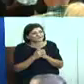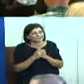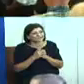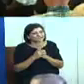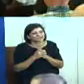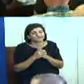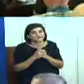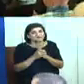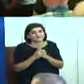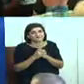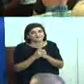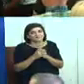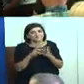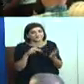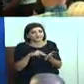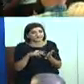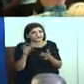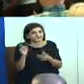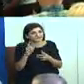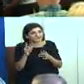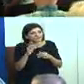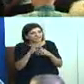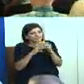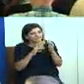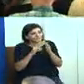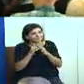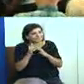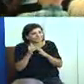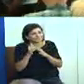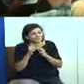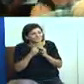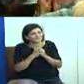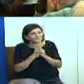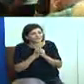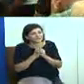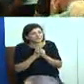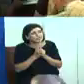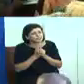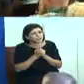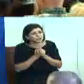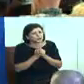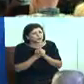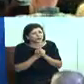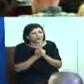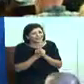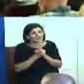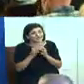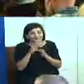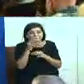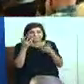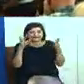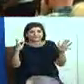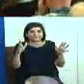comfortable. All right. The Spirit is already here. I don't have to invoke